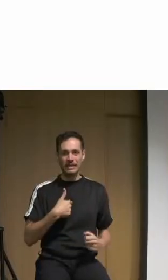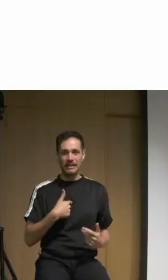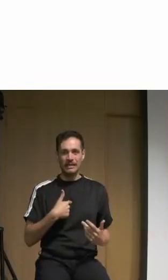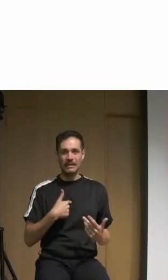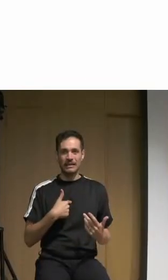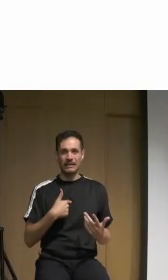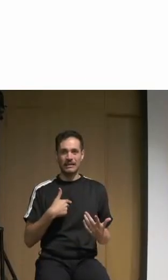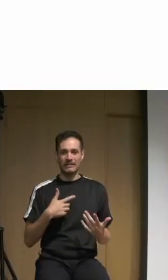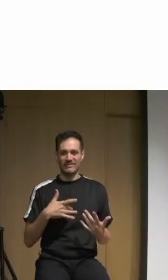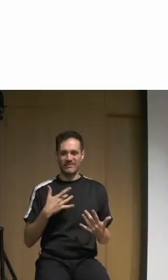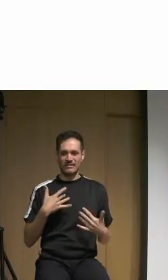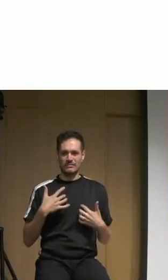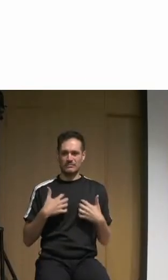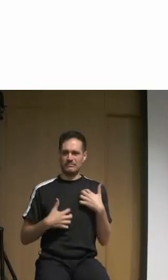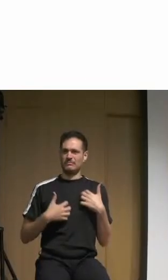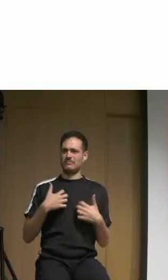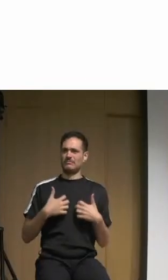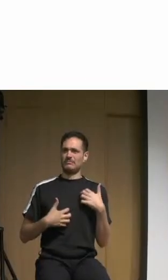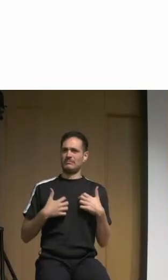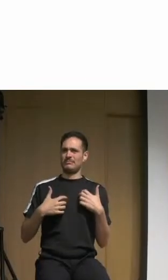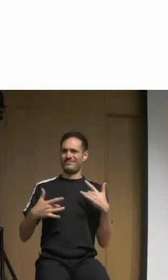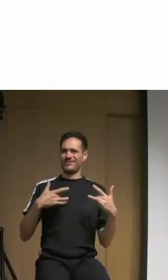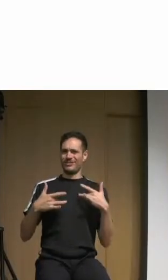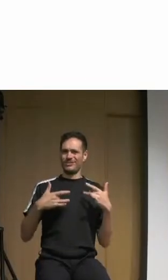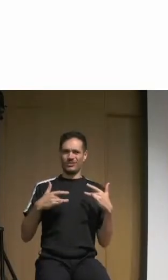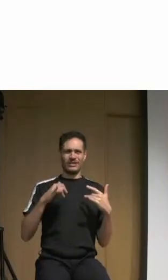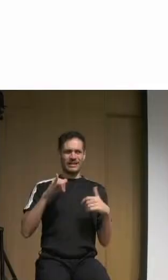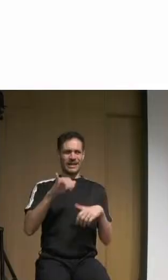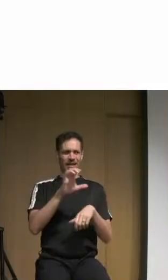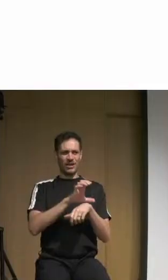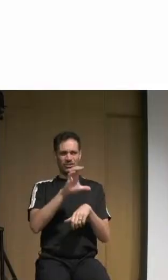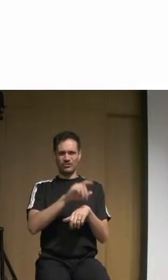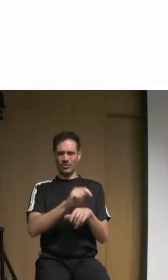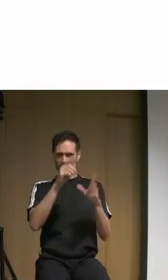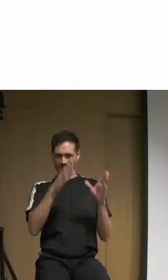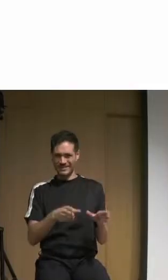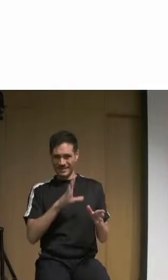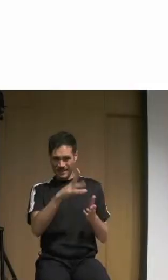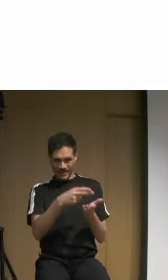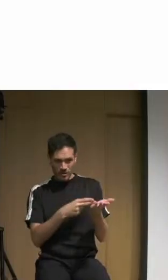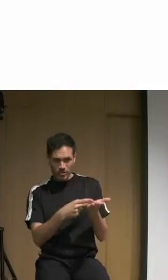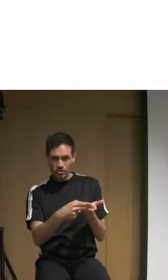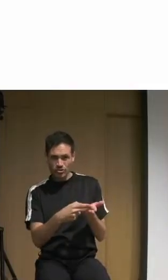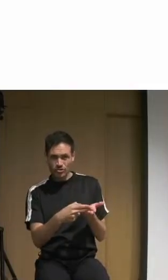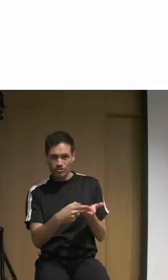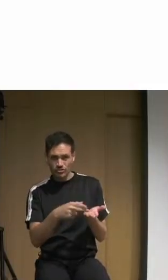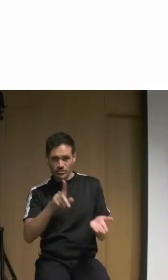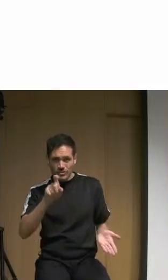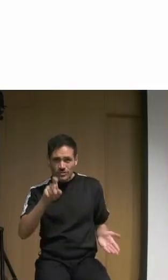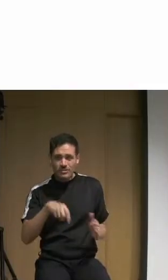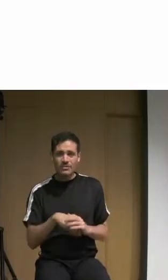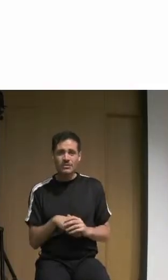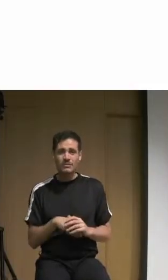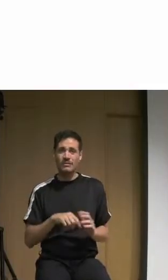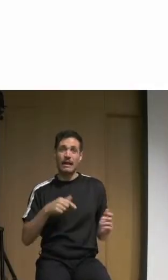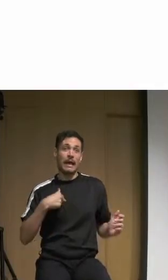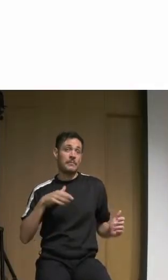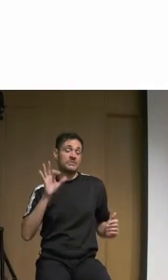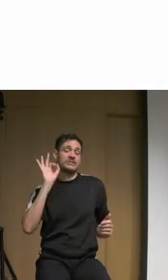angst concerning the integrity of the consultant. And so I'm just putting it out there, like people may